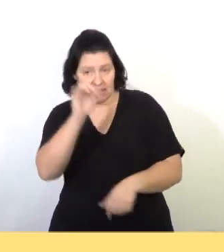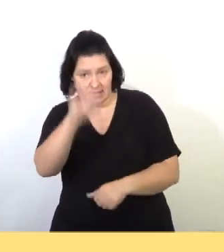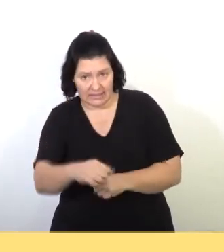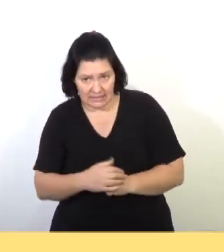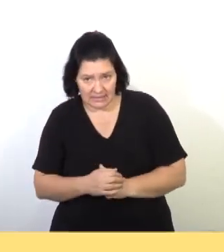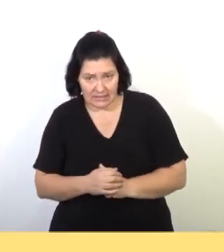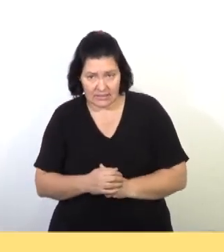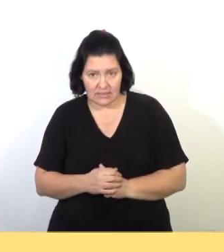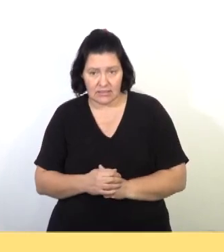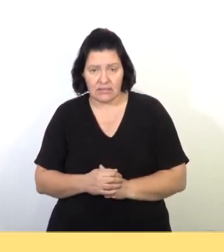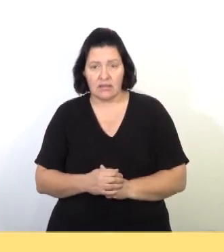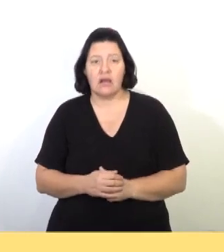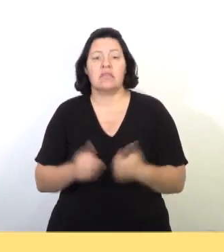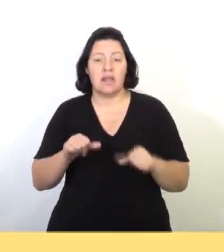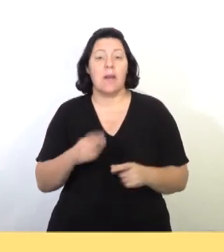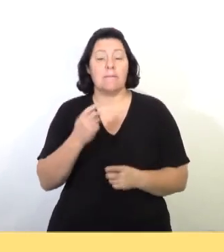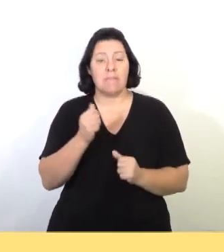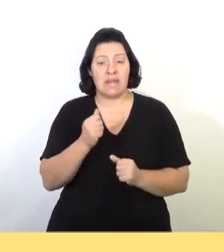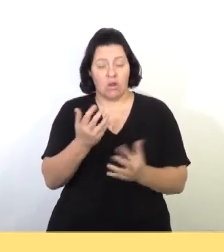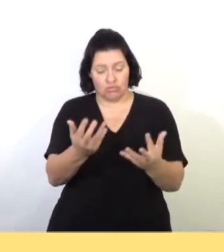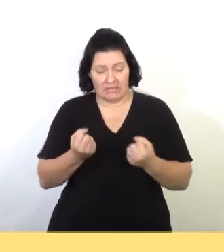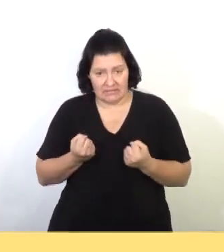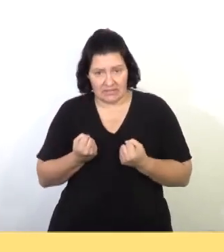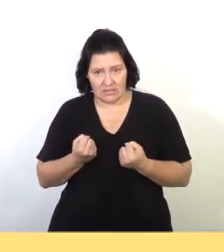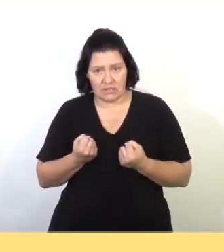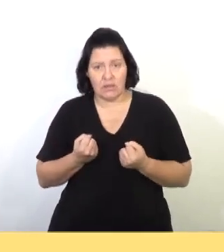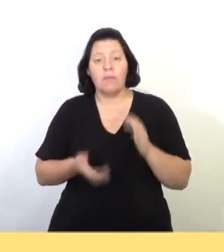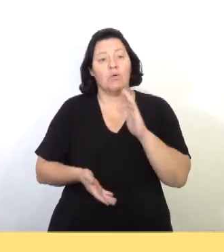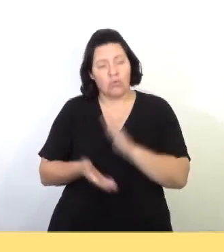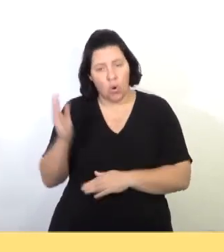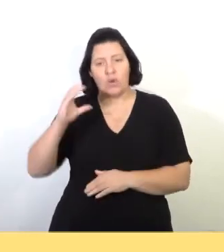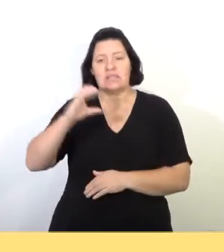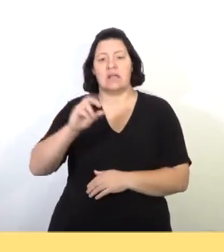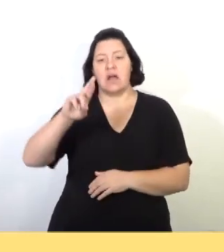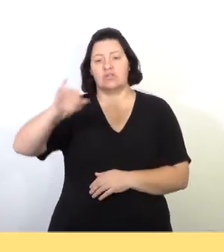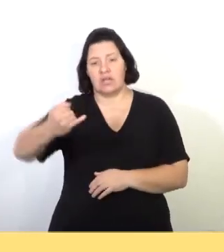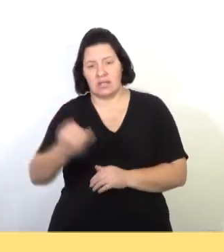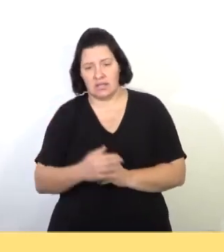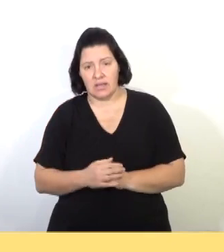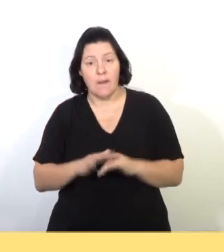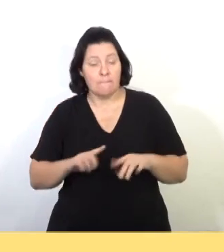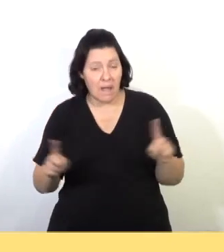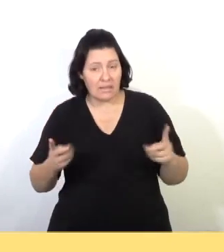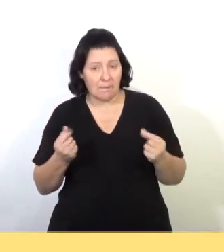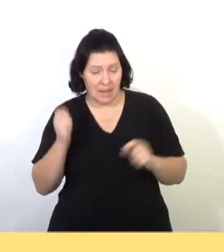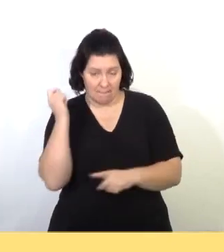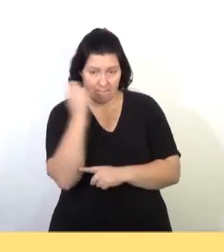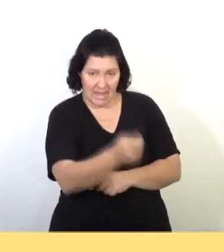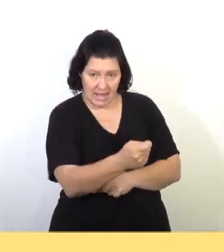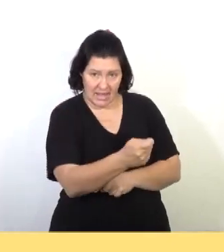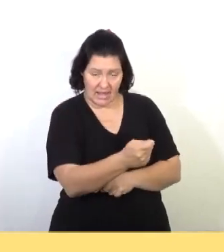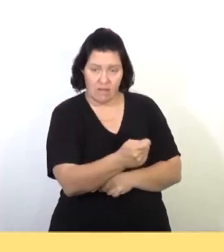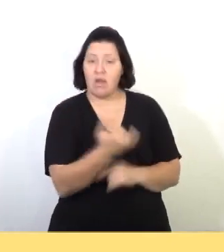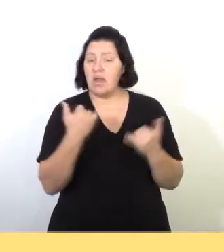is yes, and then if the money is being received, it has to go to the CRJ. But if the money is being